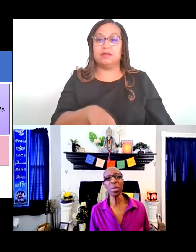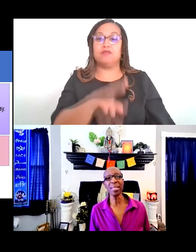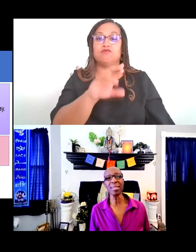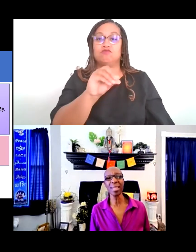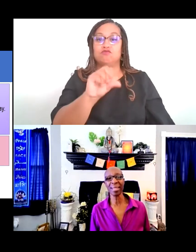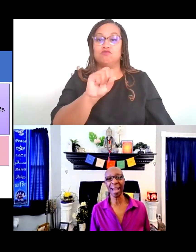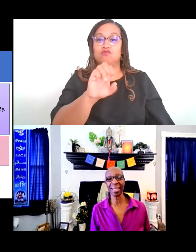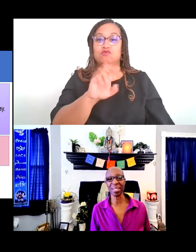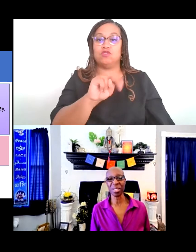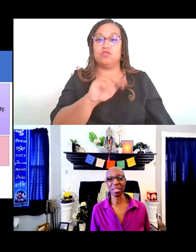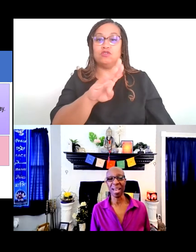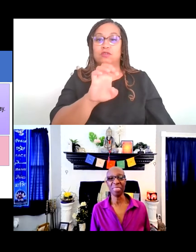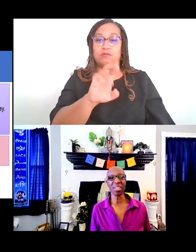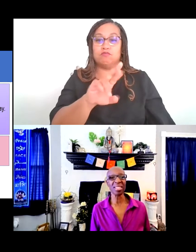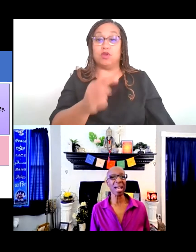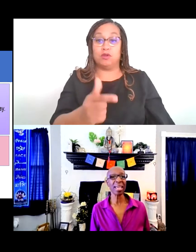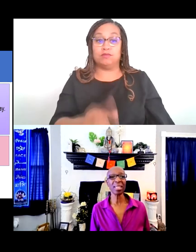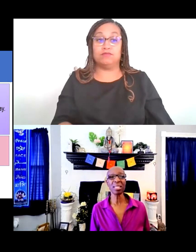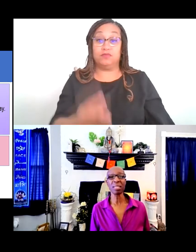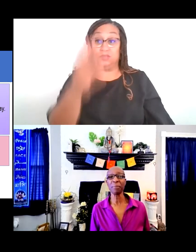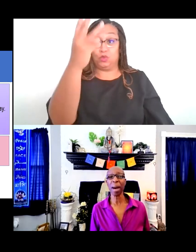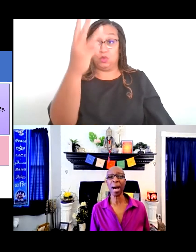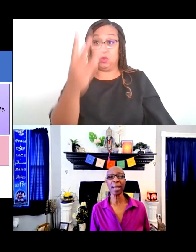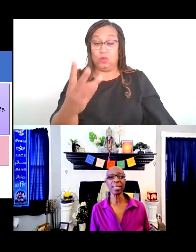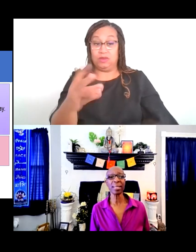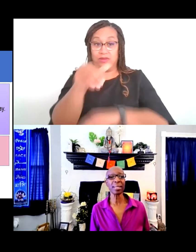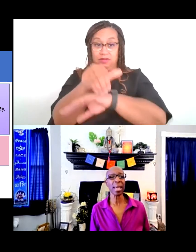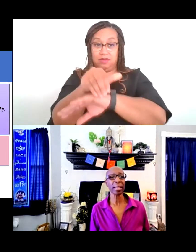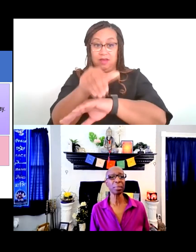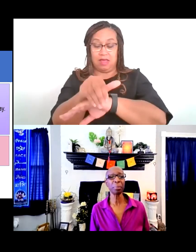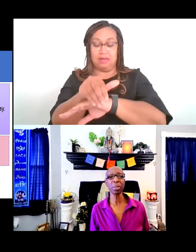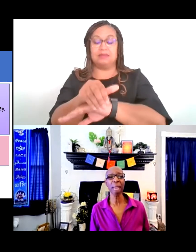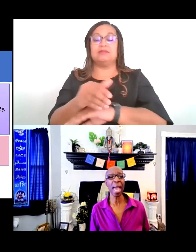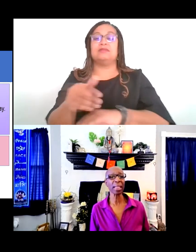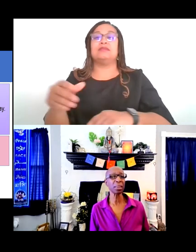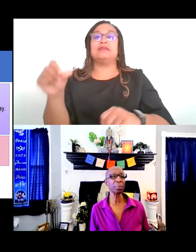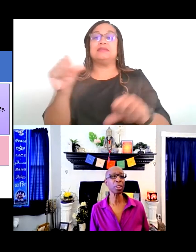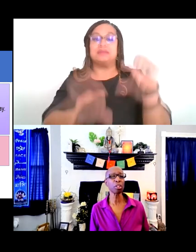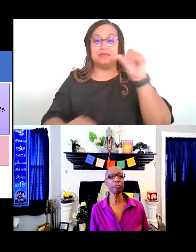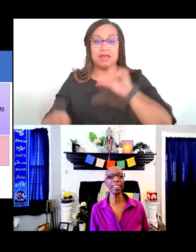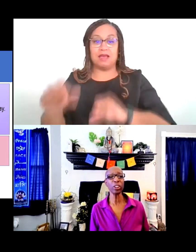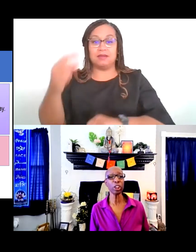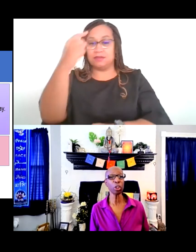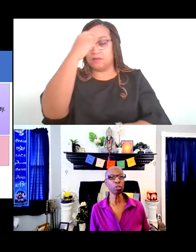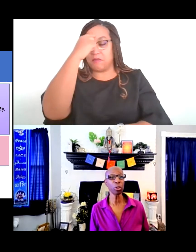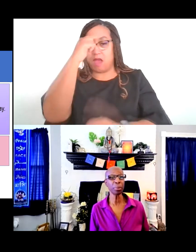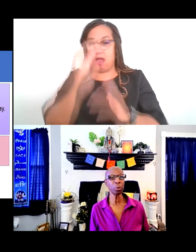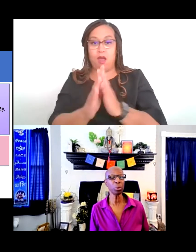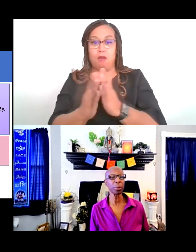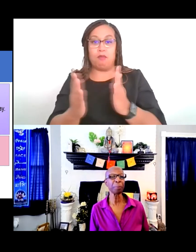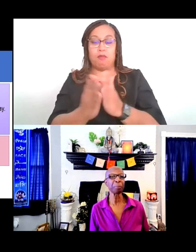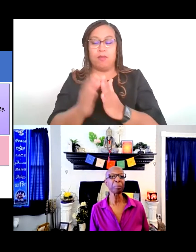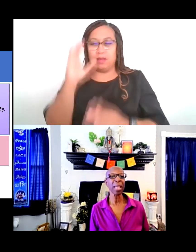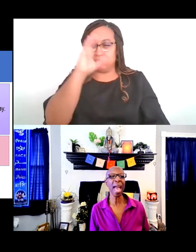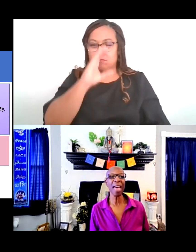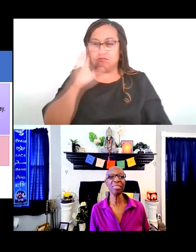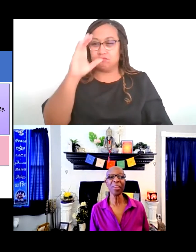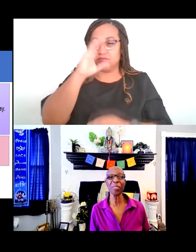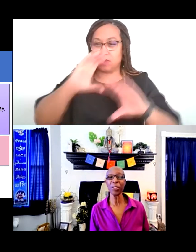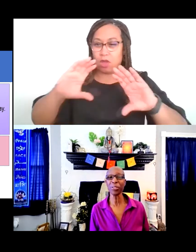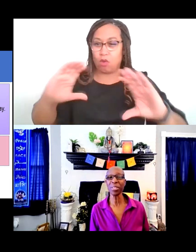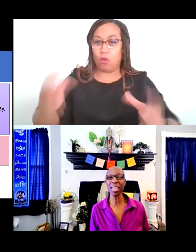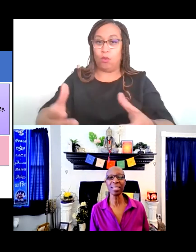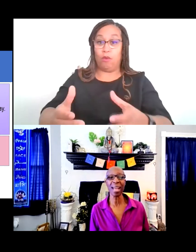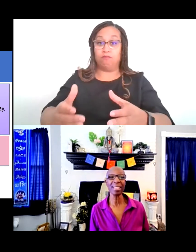On Wednesday nights, the Science of Mind Textbook Exploration Group, and